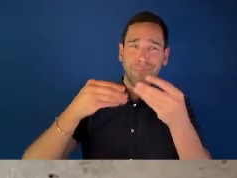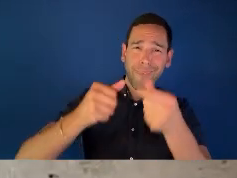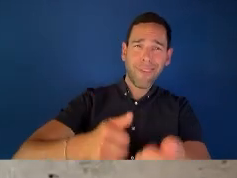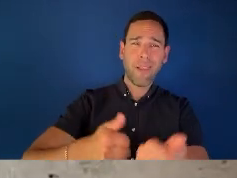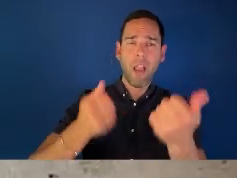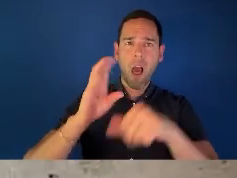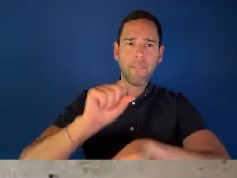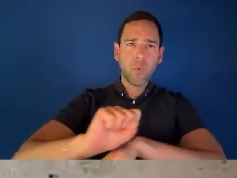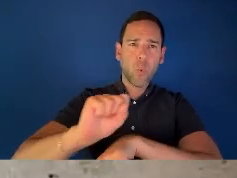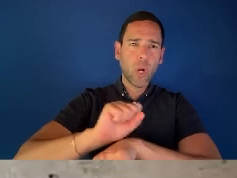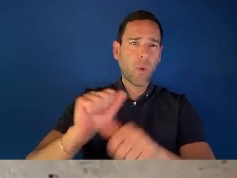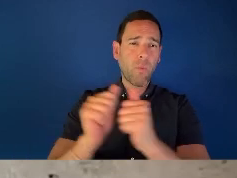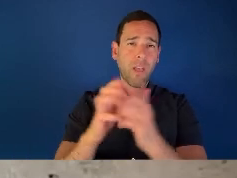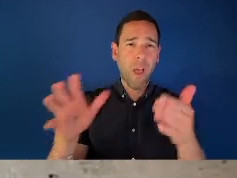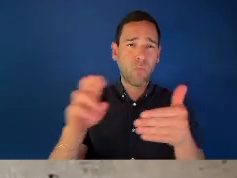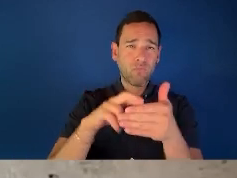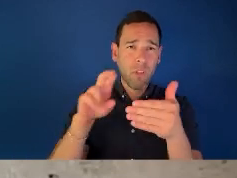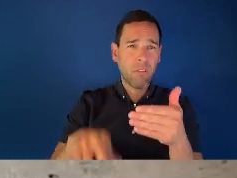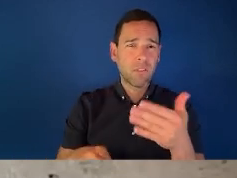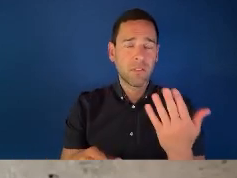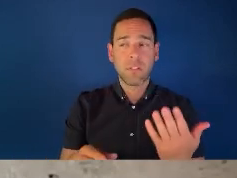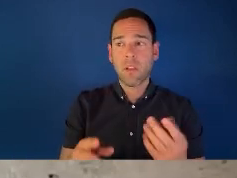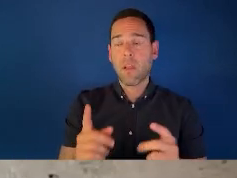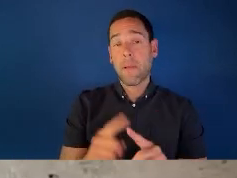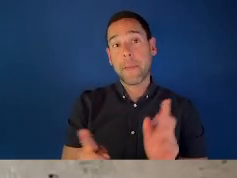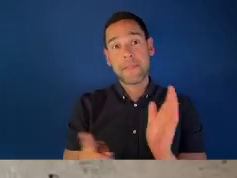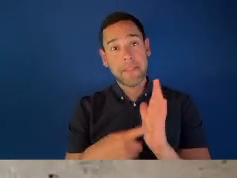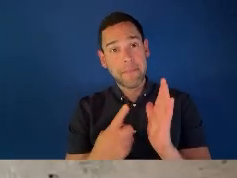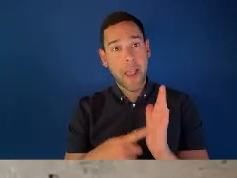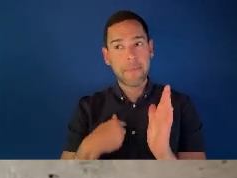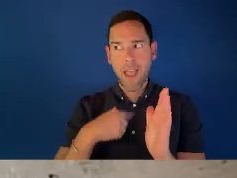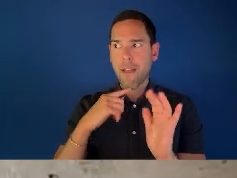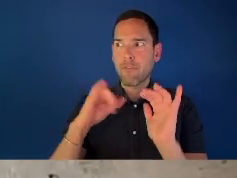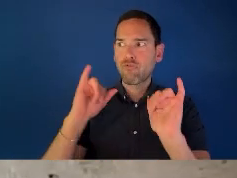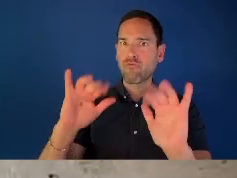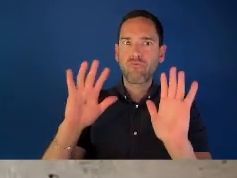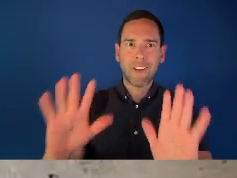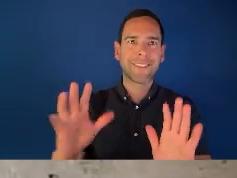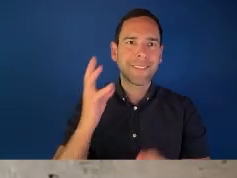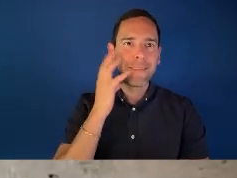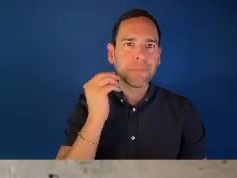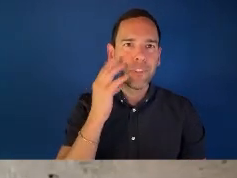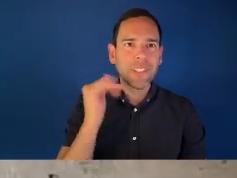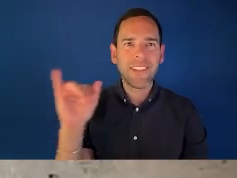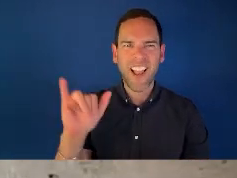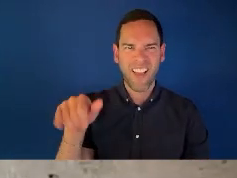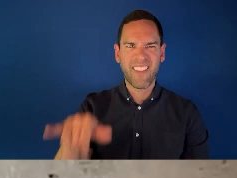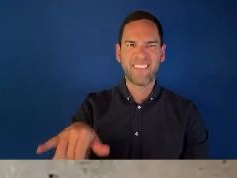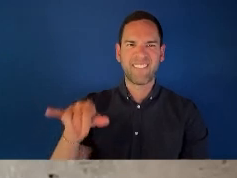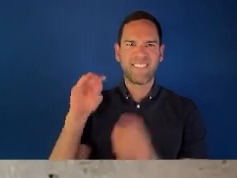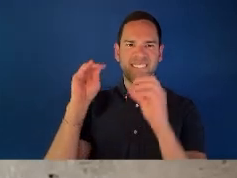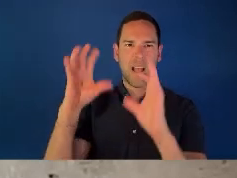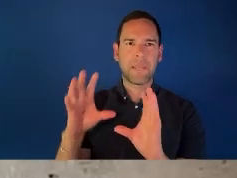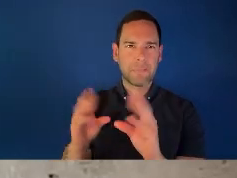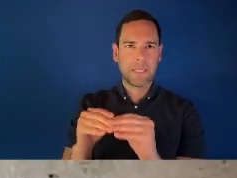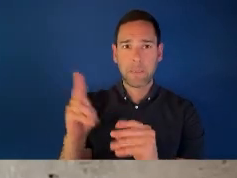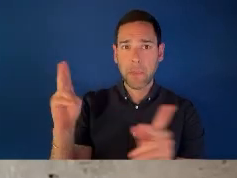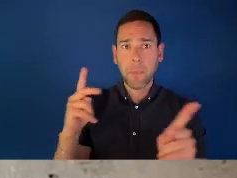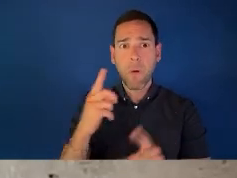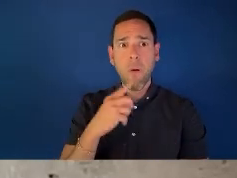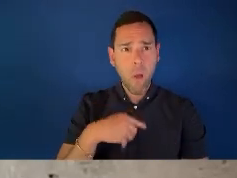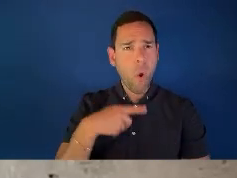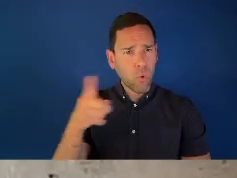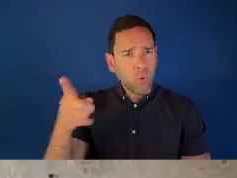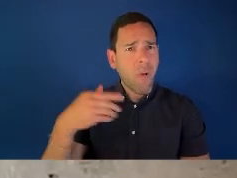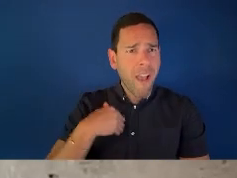mean, I think it's nice to communicate to people when you've had an impact, because, like, I would never know if somebody